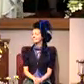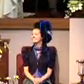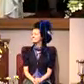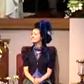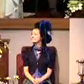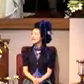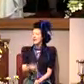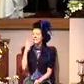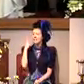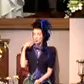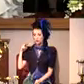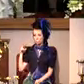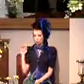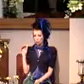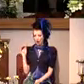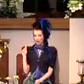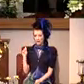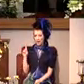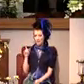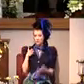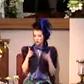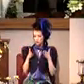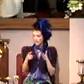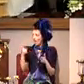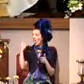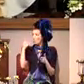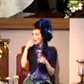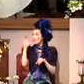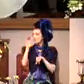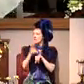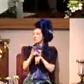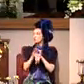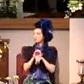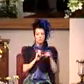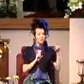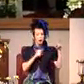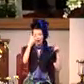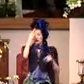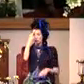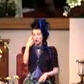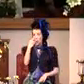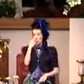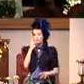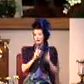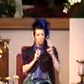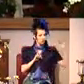God, I saw you walking up the street this morning, and I thought the church across the road was going to come over.